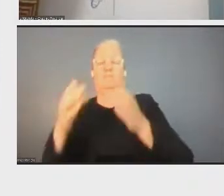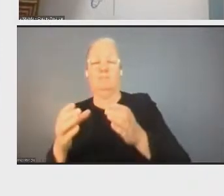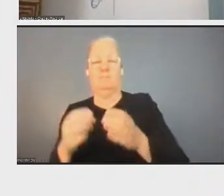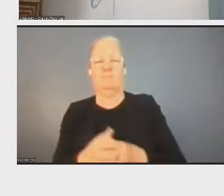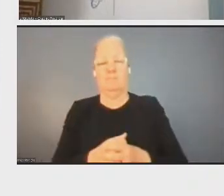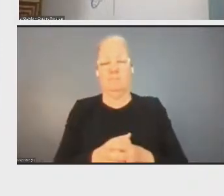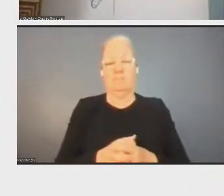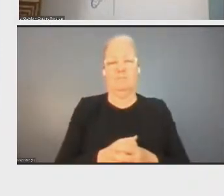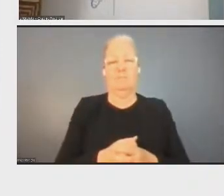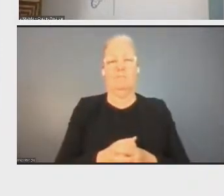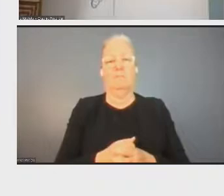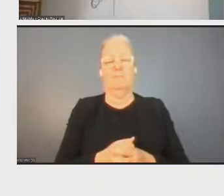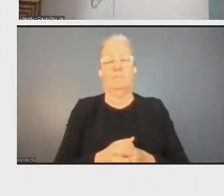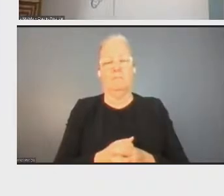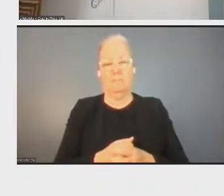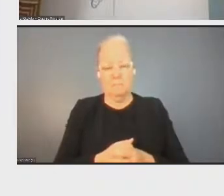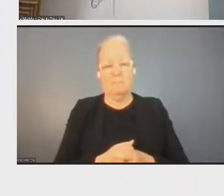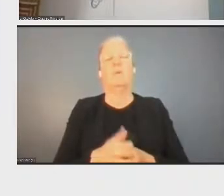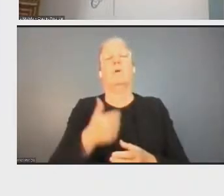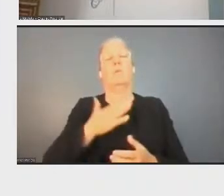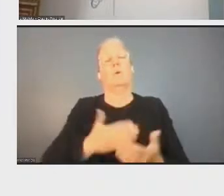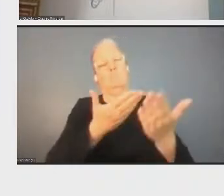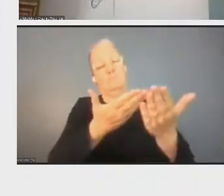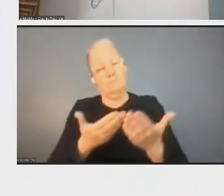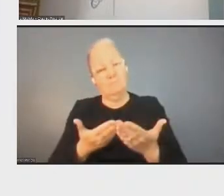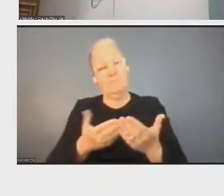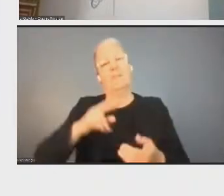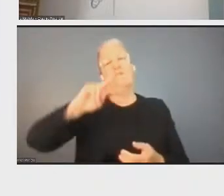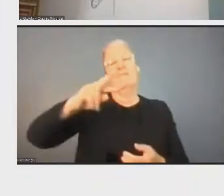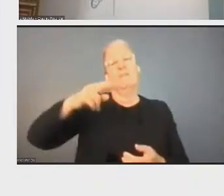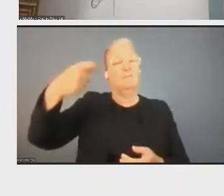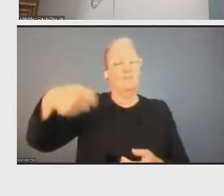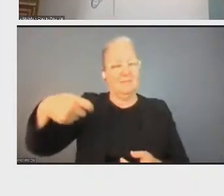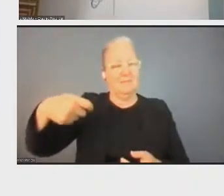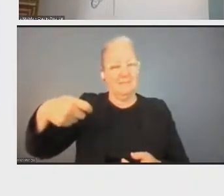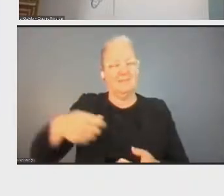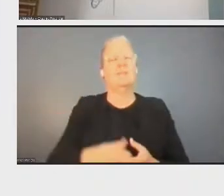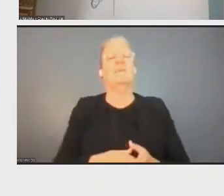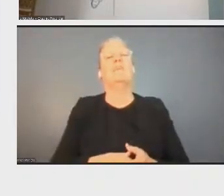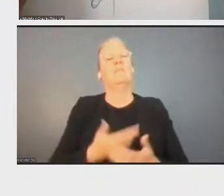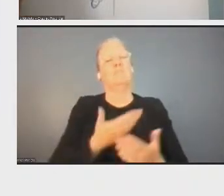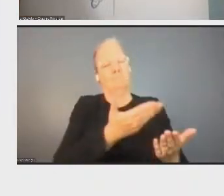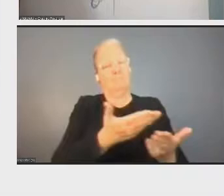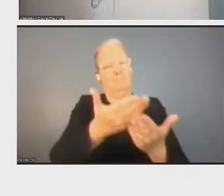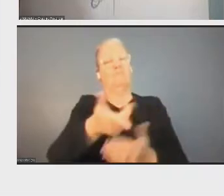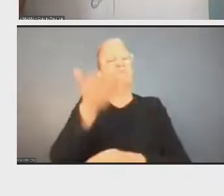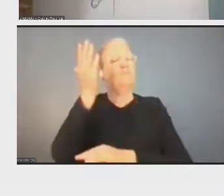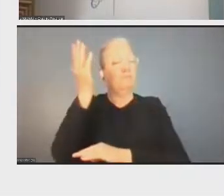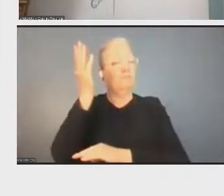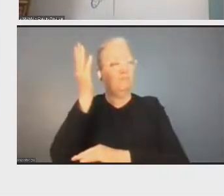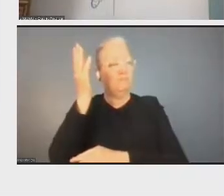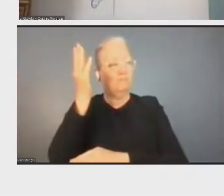Party. Please welcome, Vice President. Here you have the floor to give your